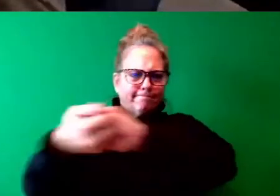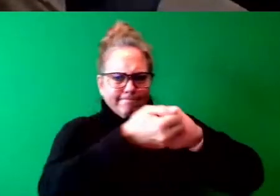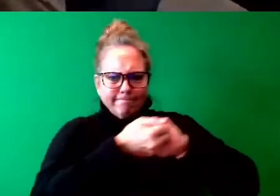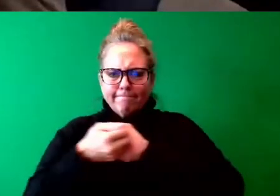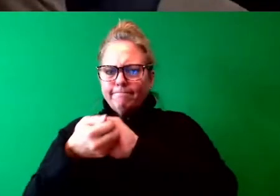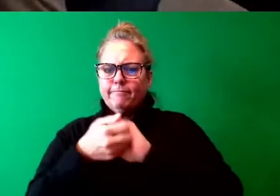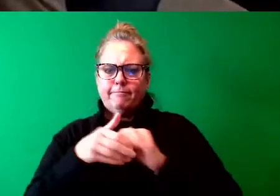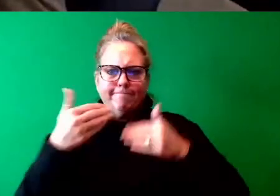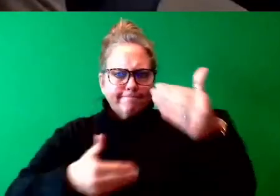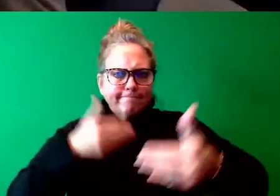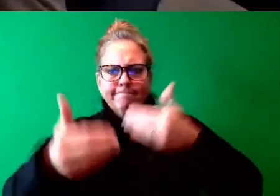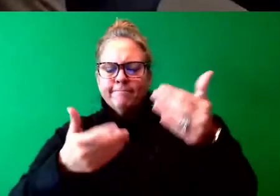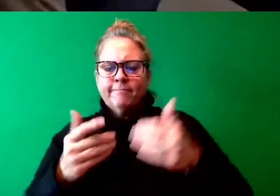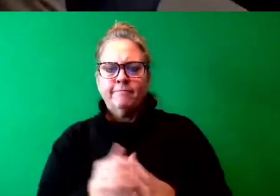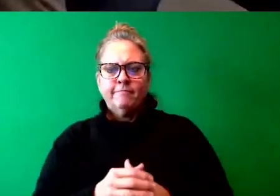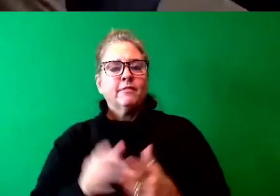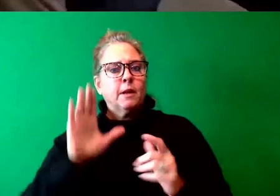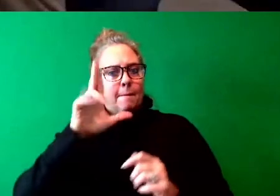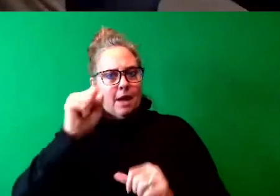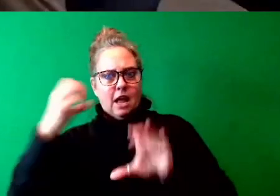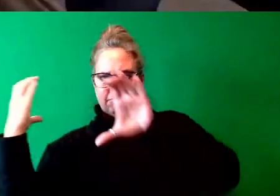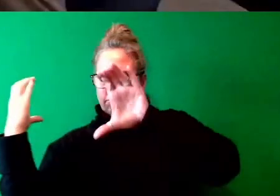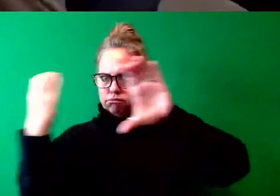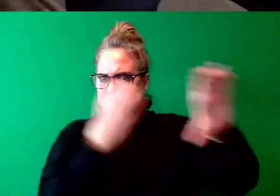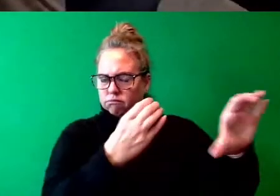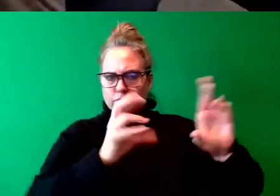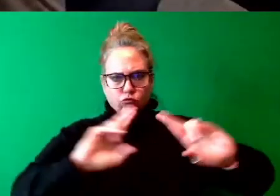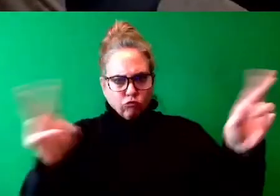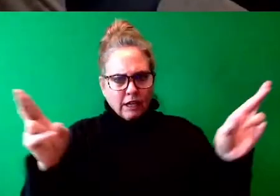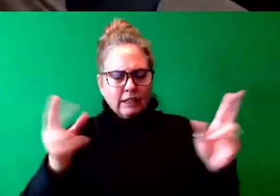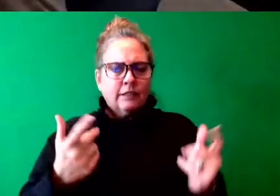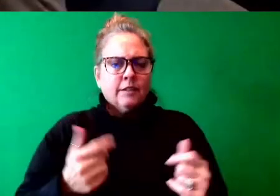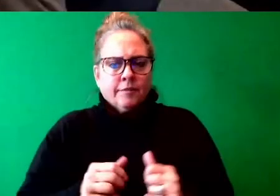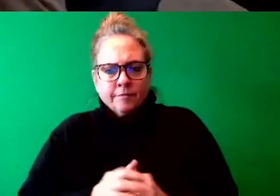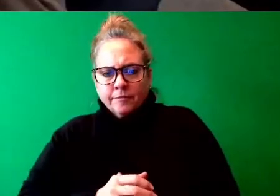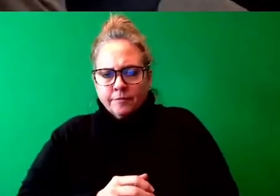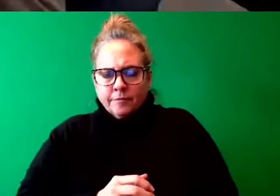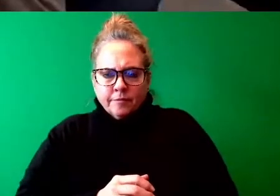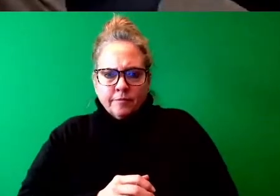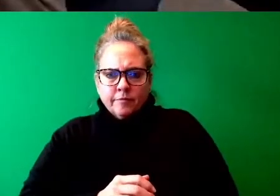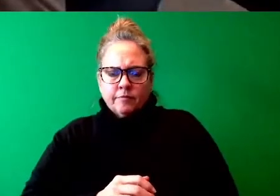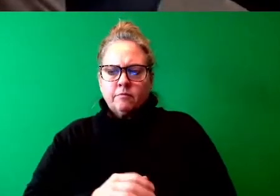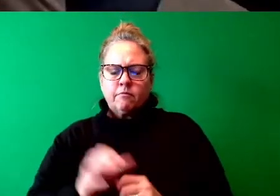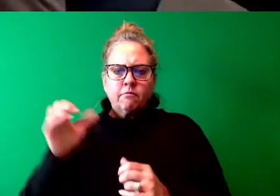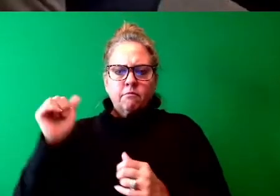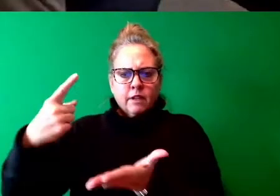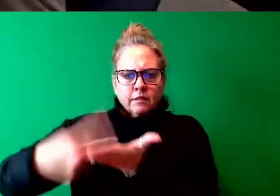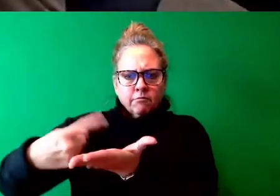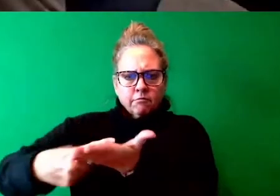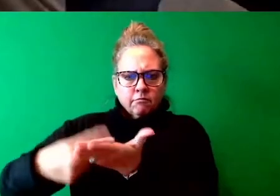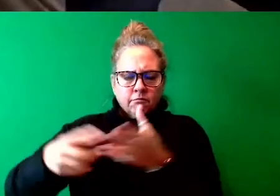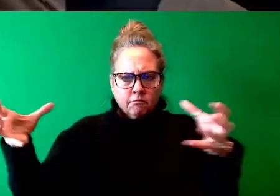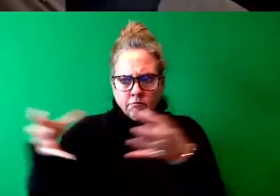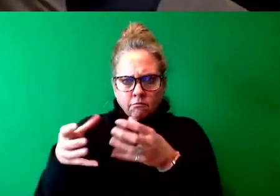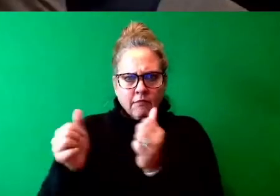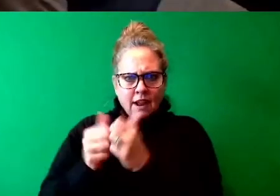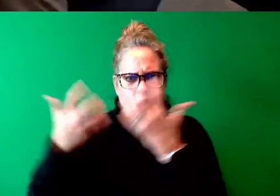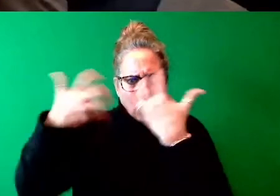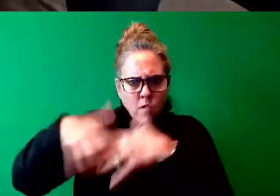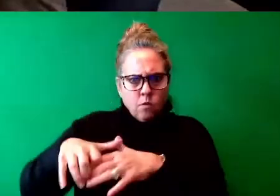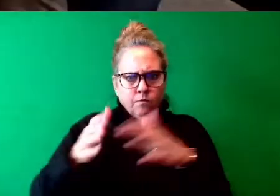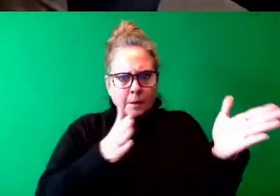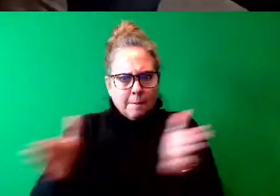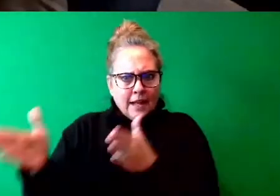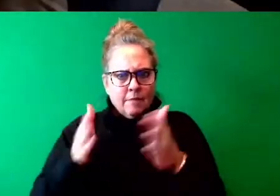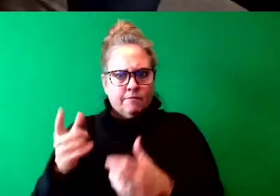leadership and providing those mobile vaccinations. So I've asked my team to push up that timeline, given